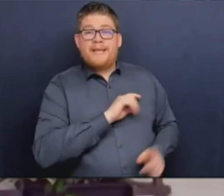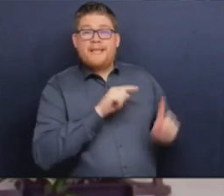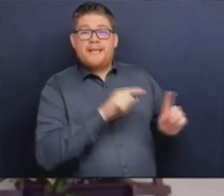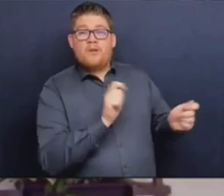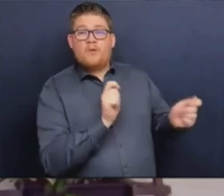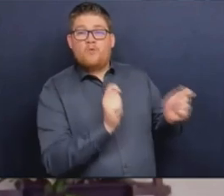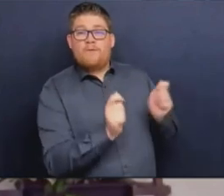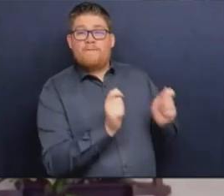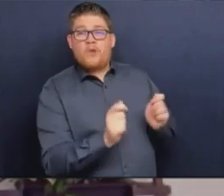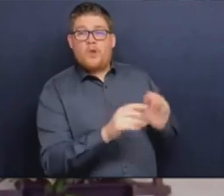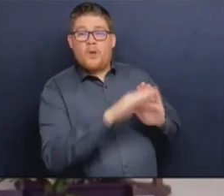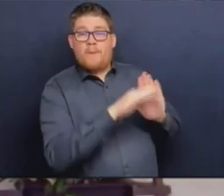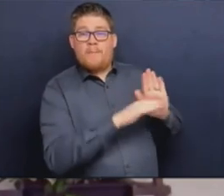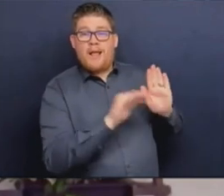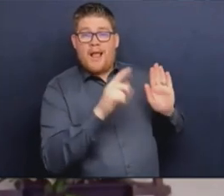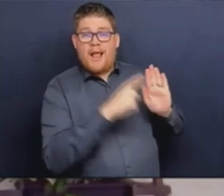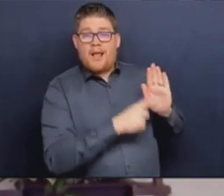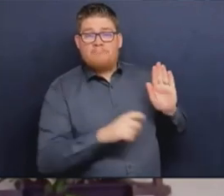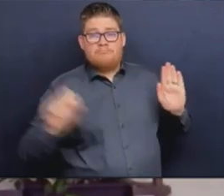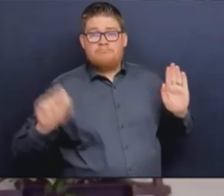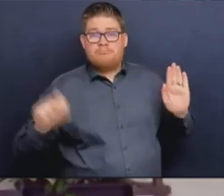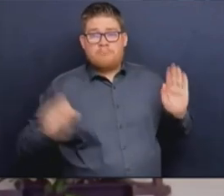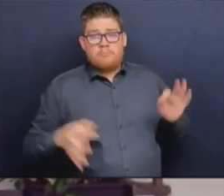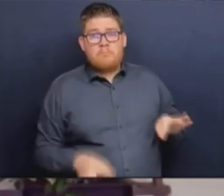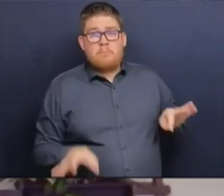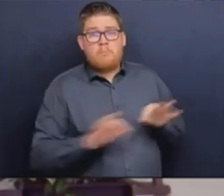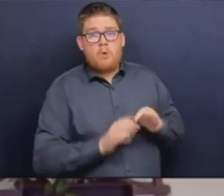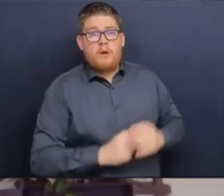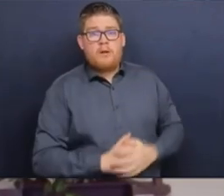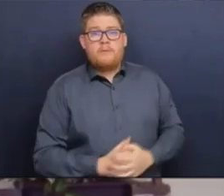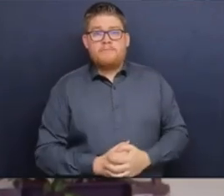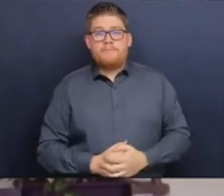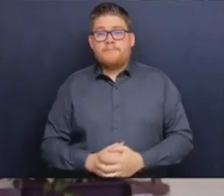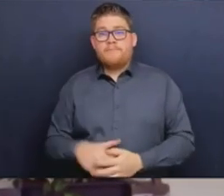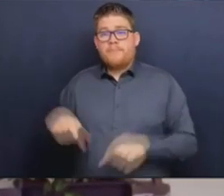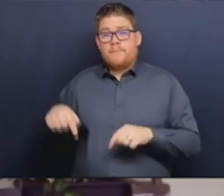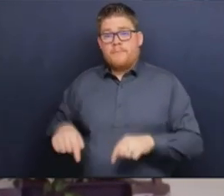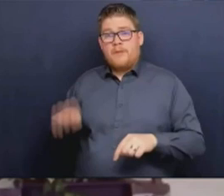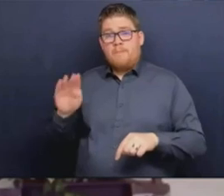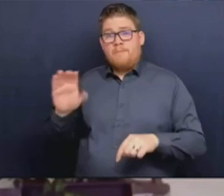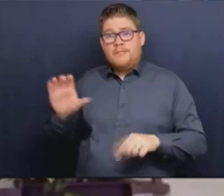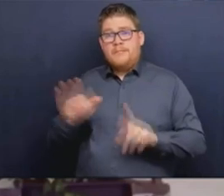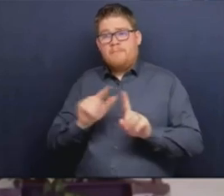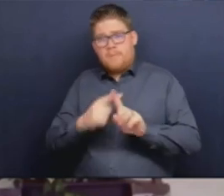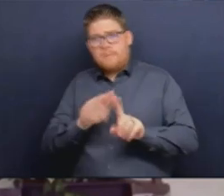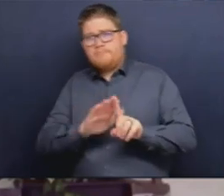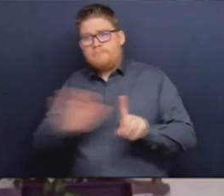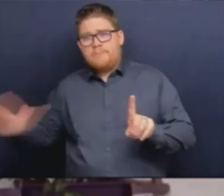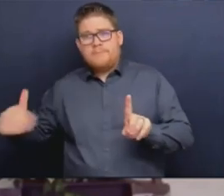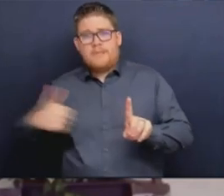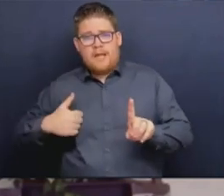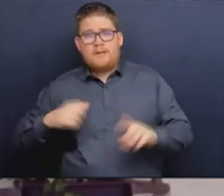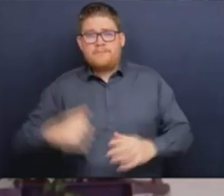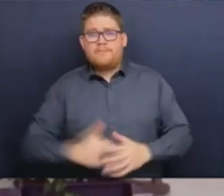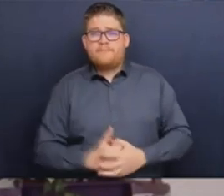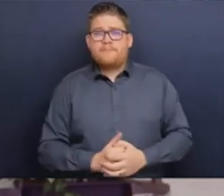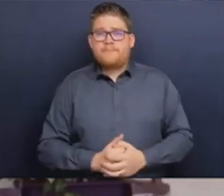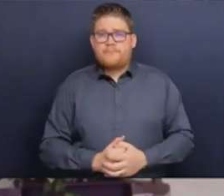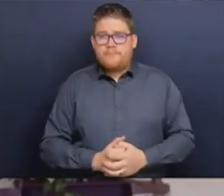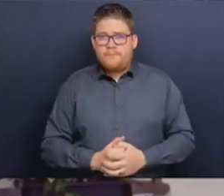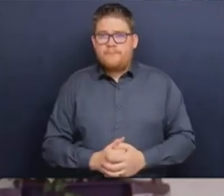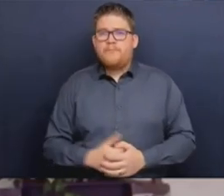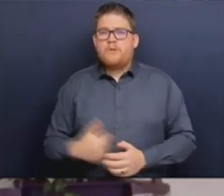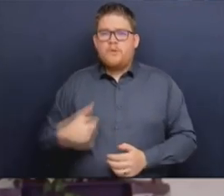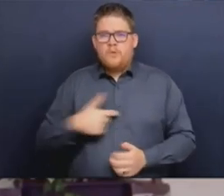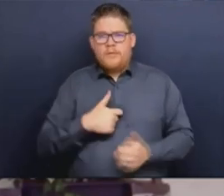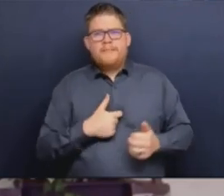justice institutions in BC and across Canada have been challenged, and we reckon that there's been a